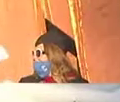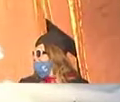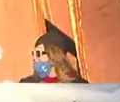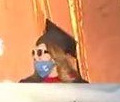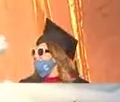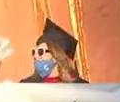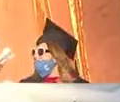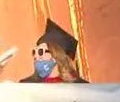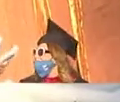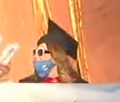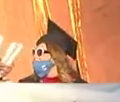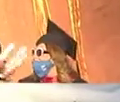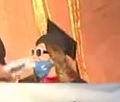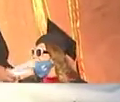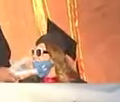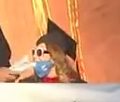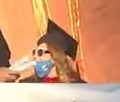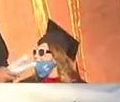Jonna Keck.